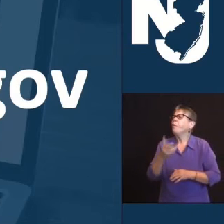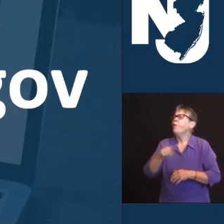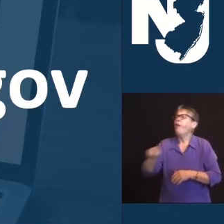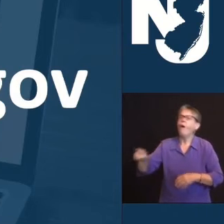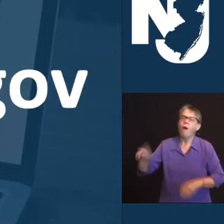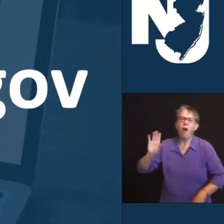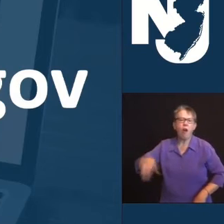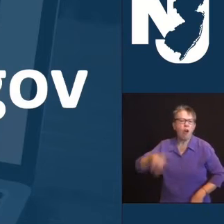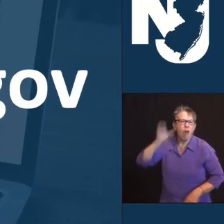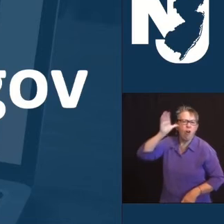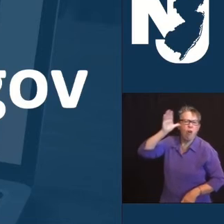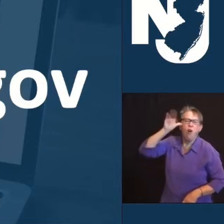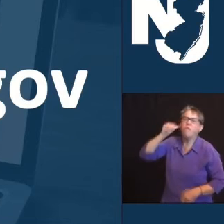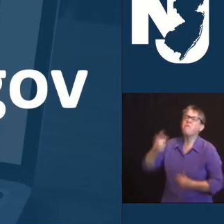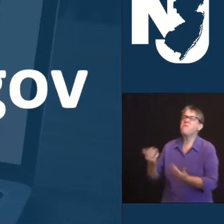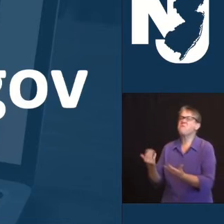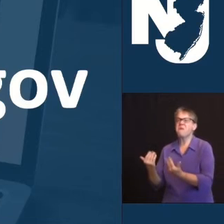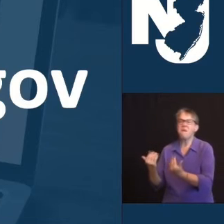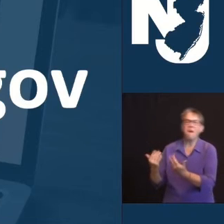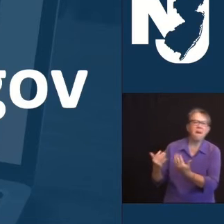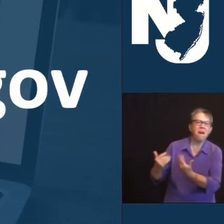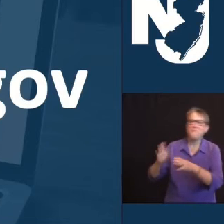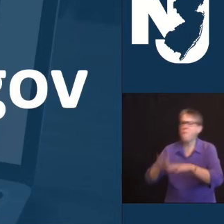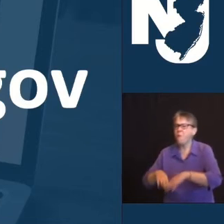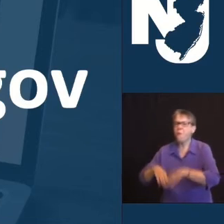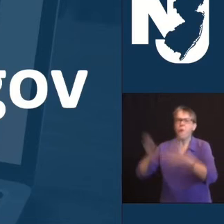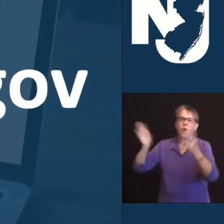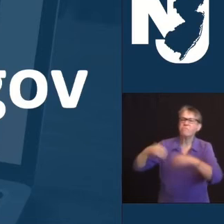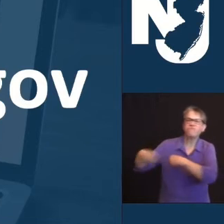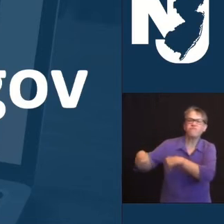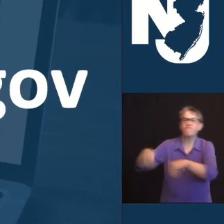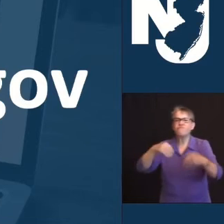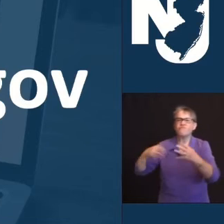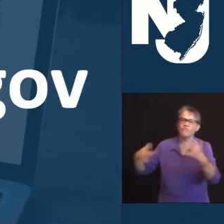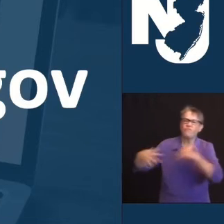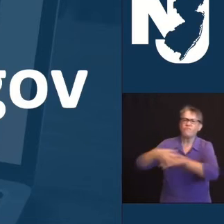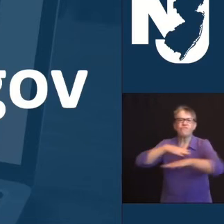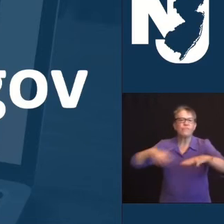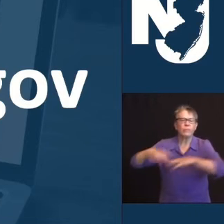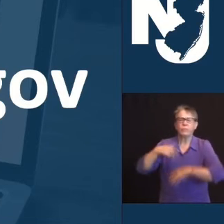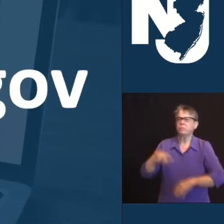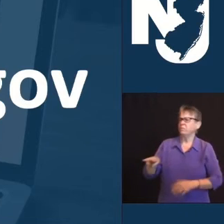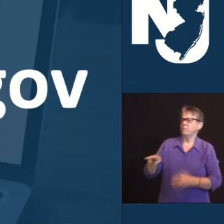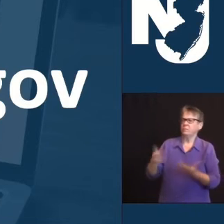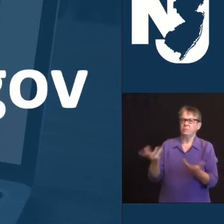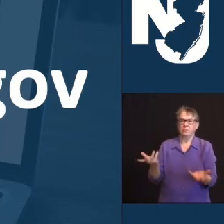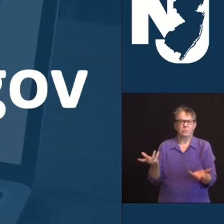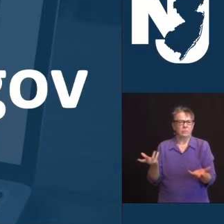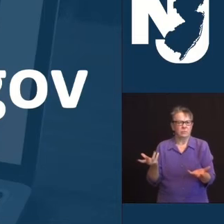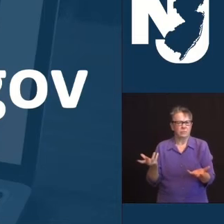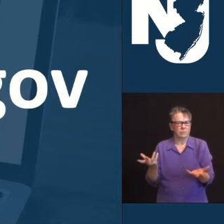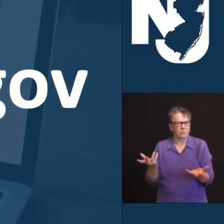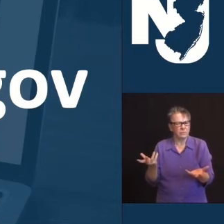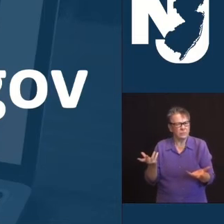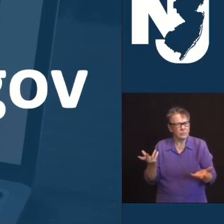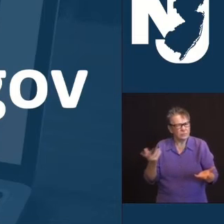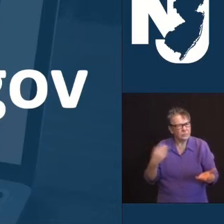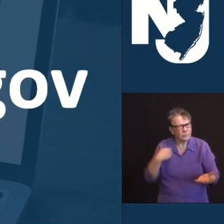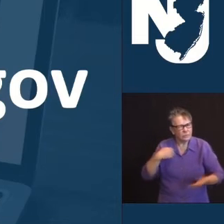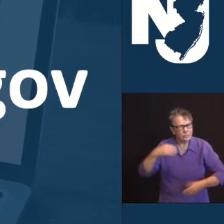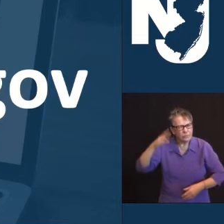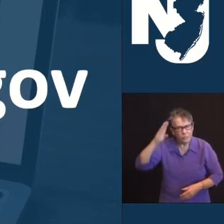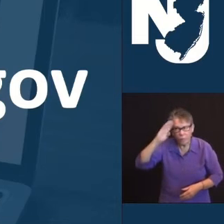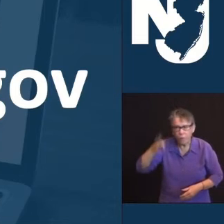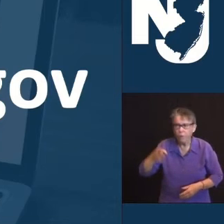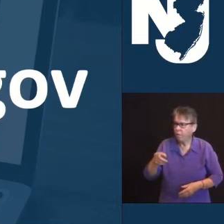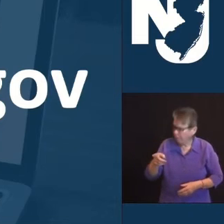that we will shut you down as these 2 speakeasies were shut down this weekend, you are correct. You may think this is a game of